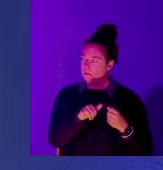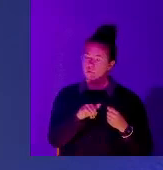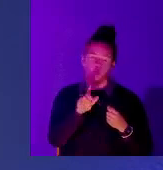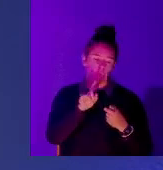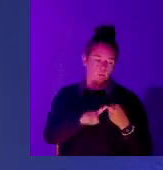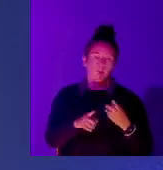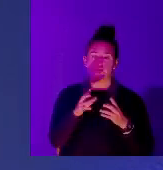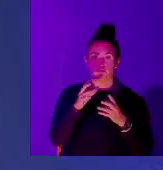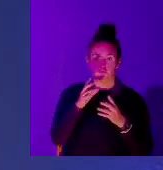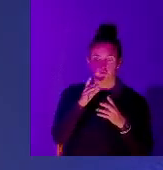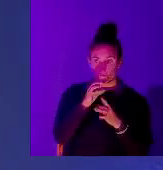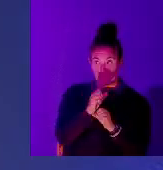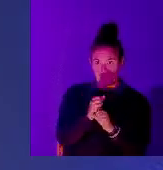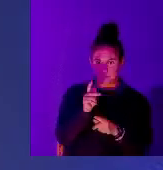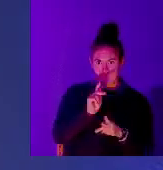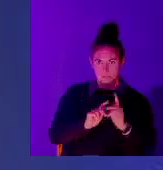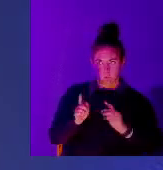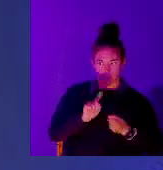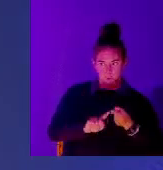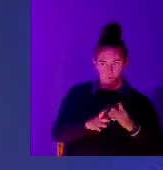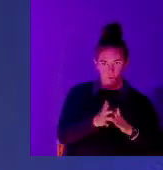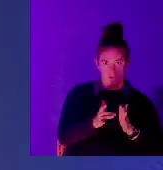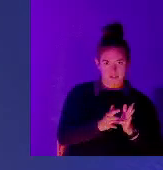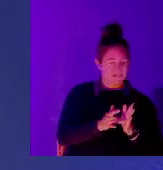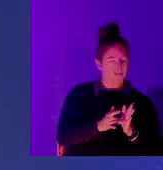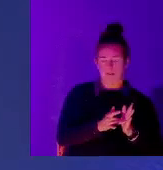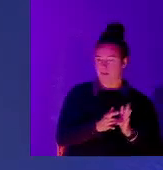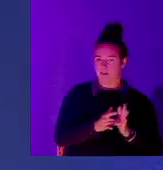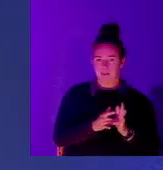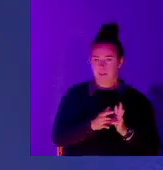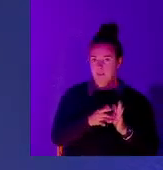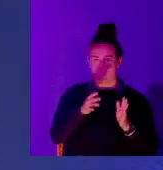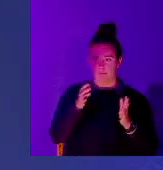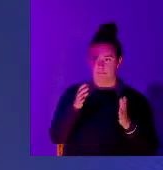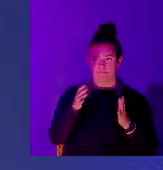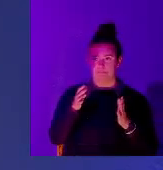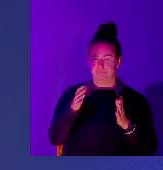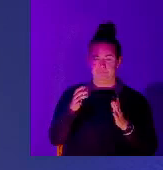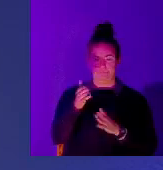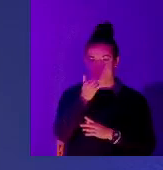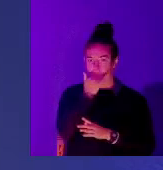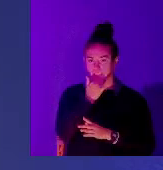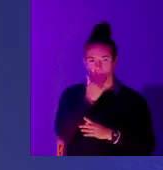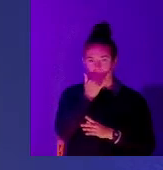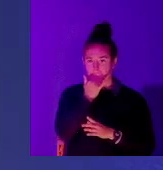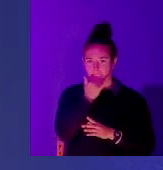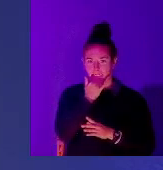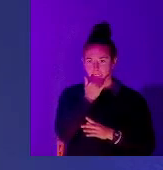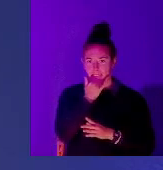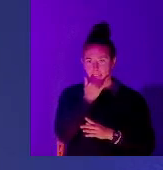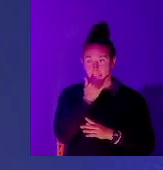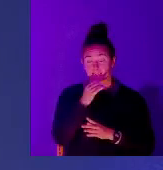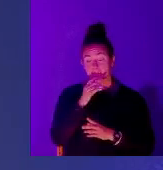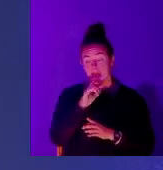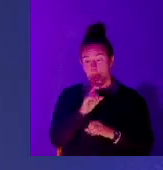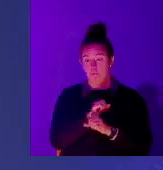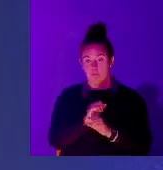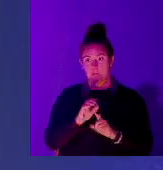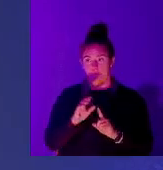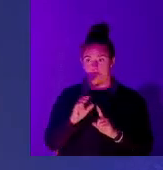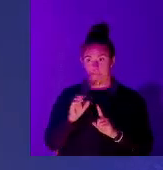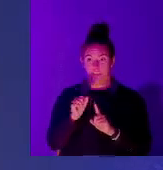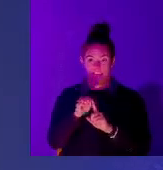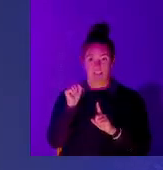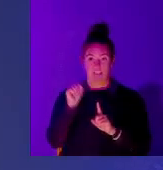is misleading at best and utterly deceiving in actuality. We are to be the salt